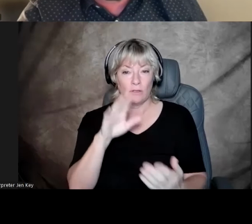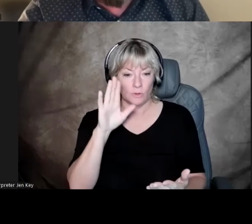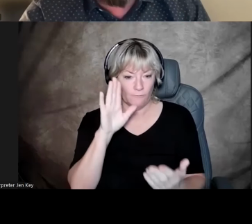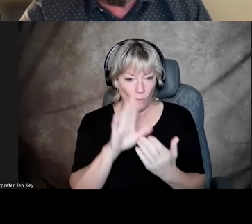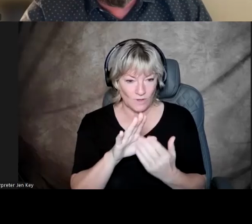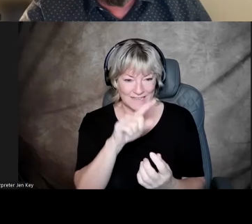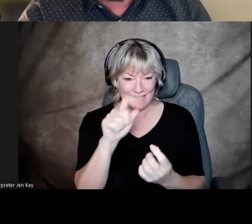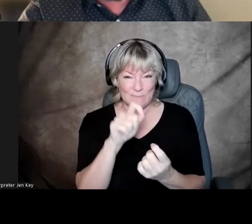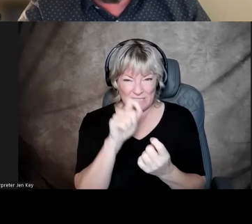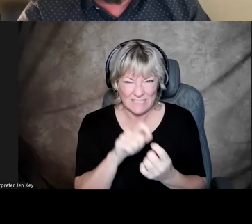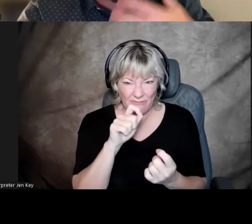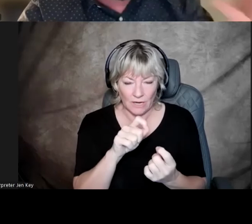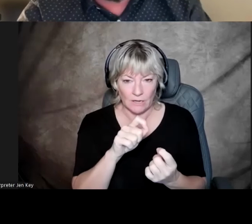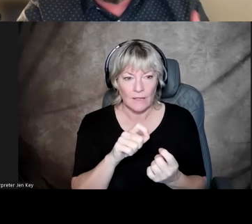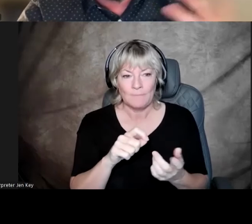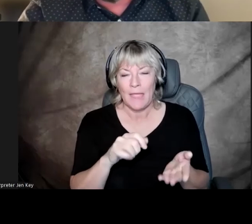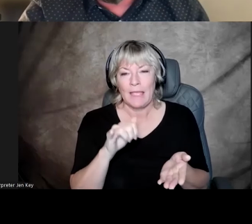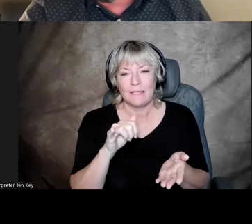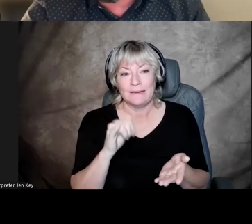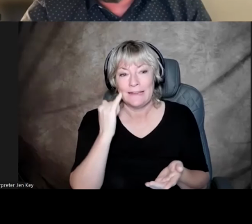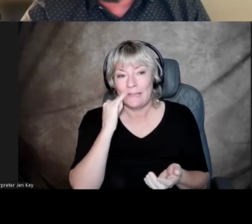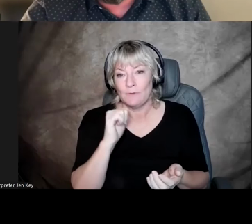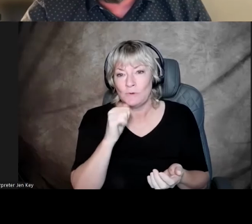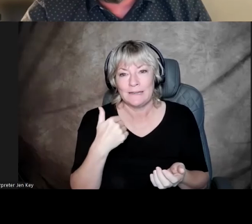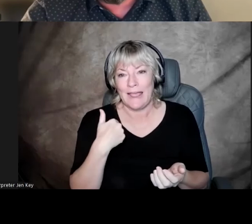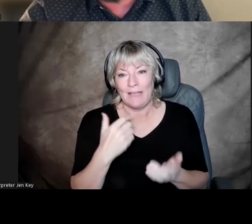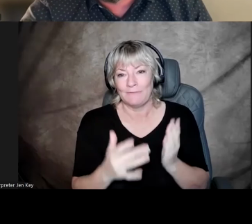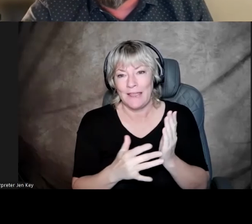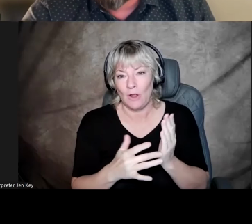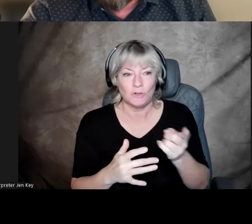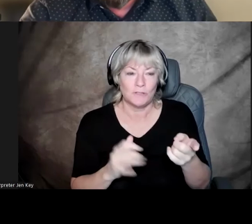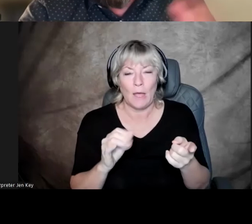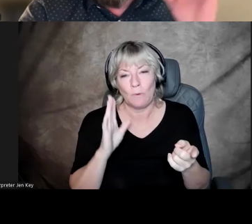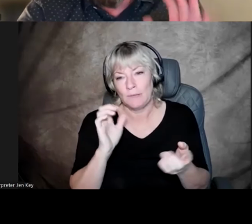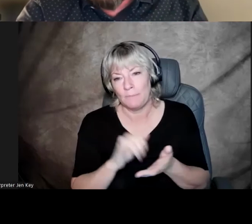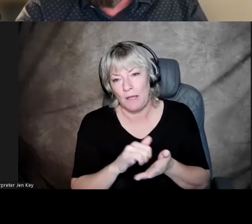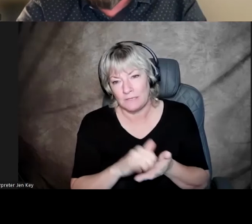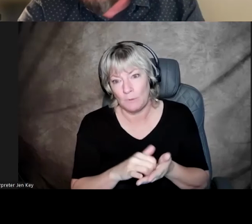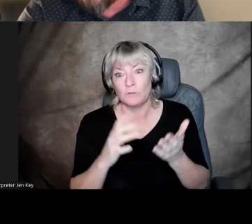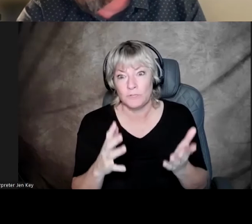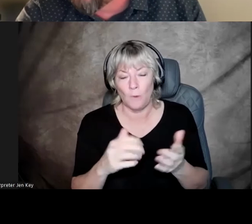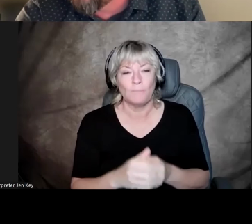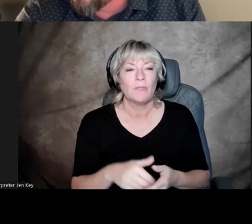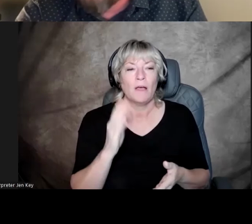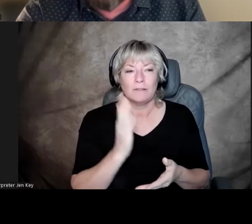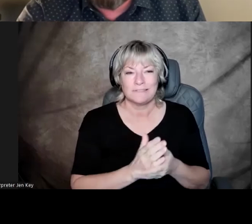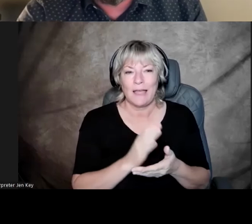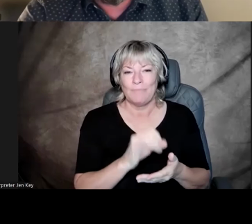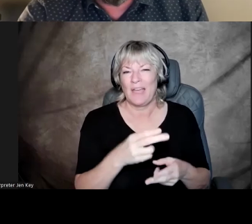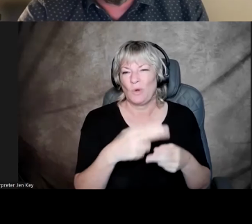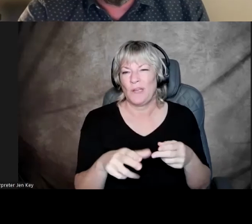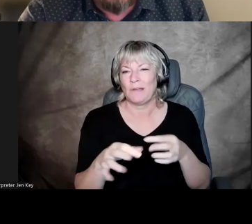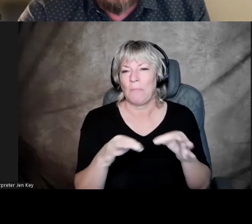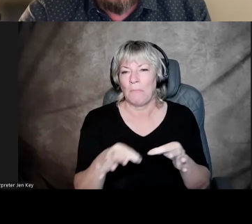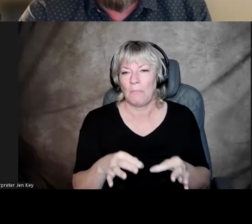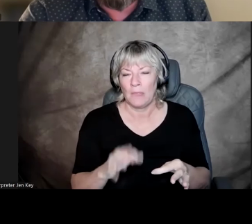just isn't possible without some really cool technology augmenting it. So I will stop there. That's a little quick overview of the